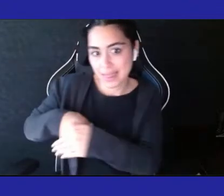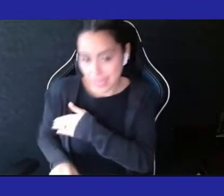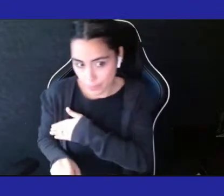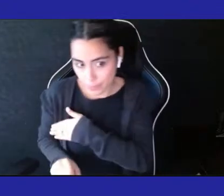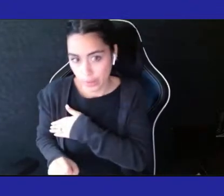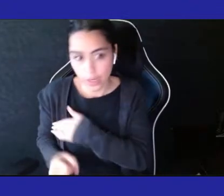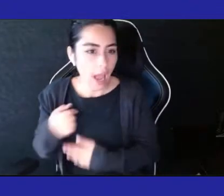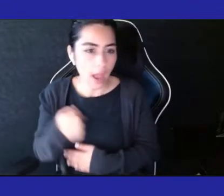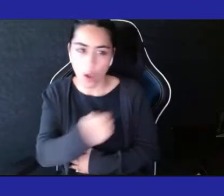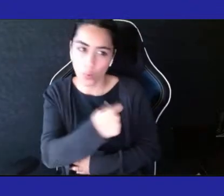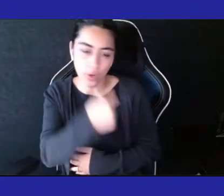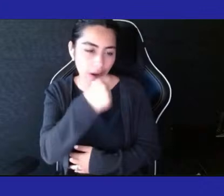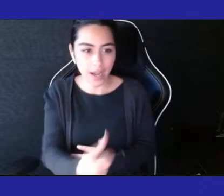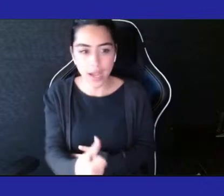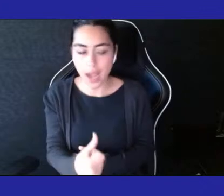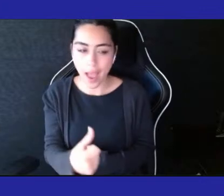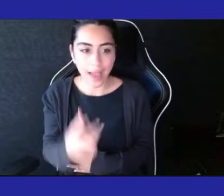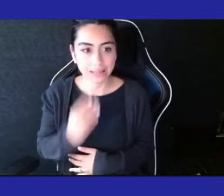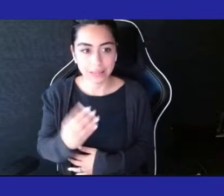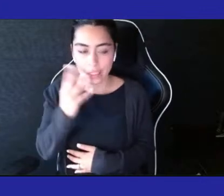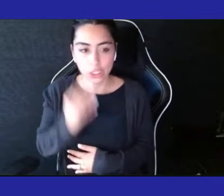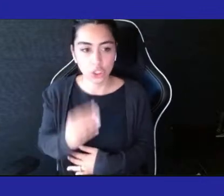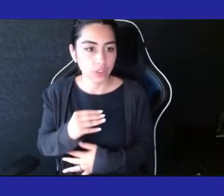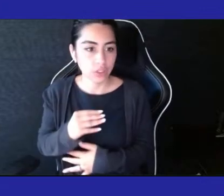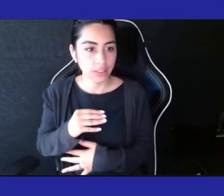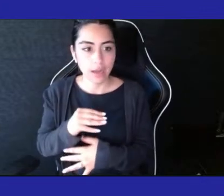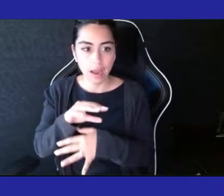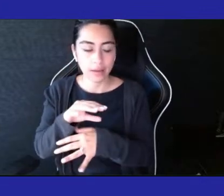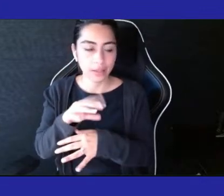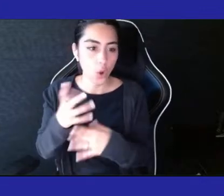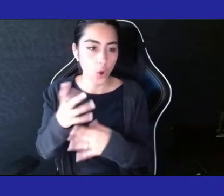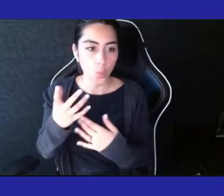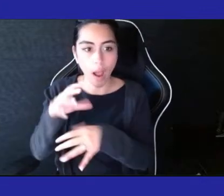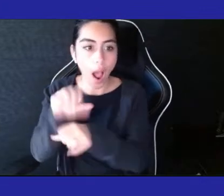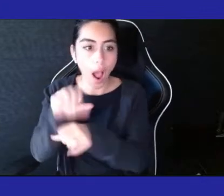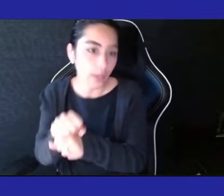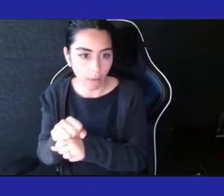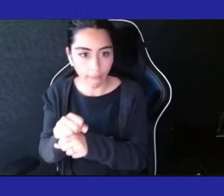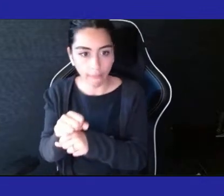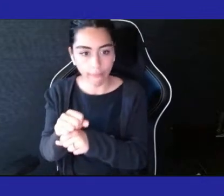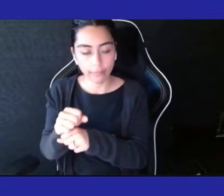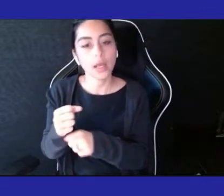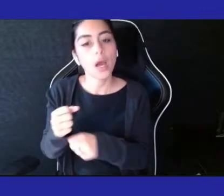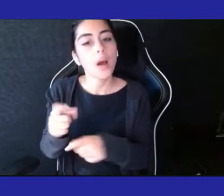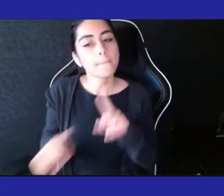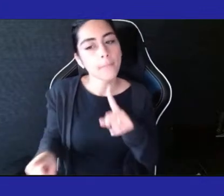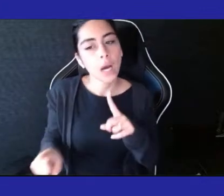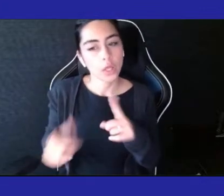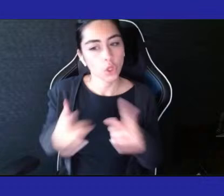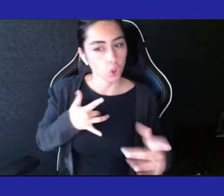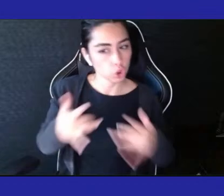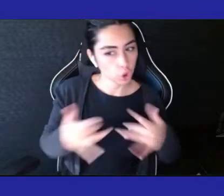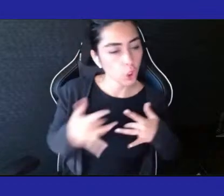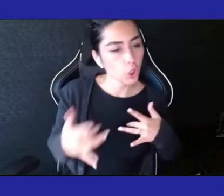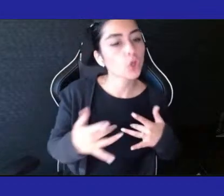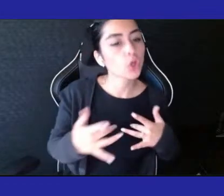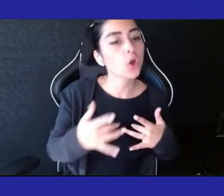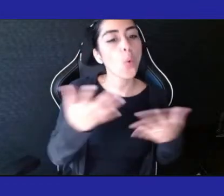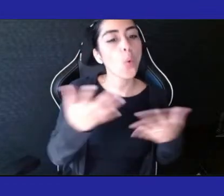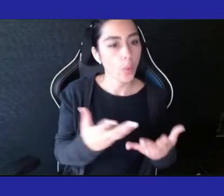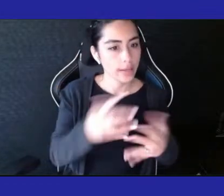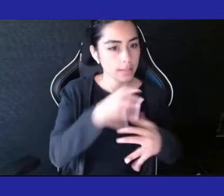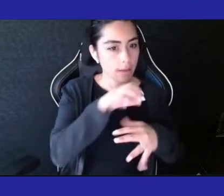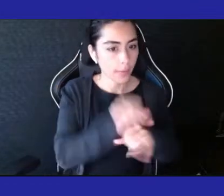there. So to me, it's just irrelevant. Okay. Right, that the dashboard issue is what's the occupancy when you subtract